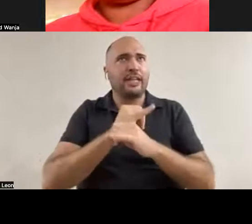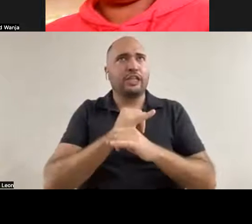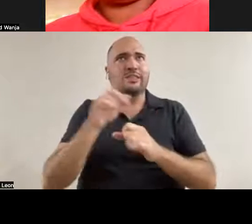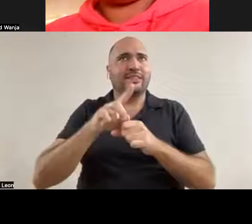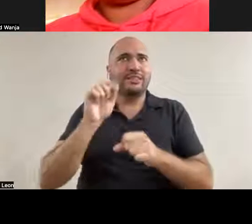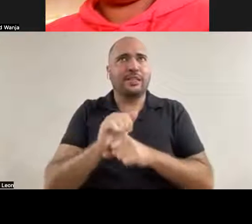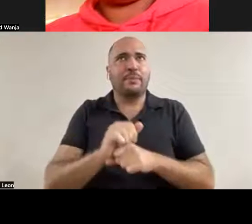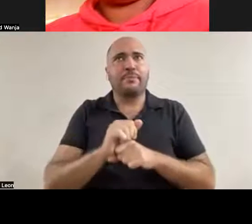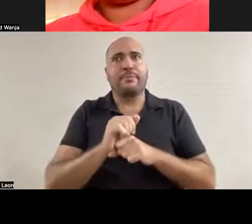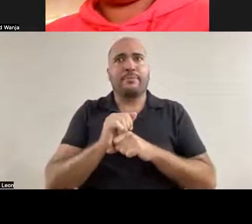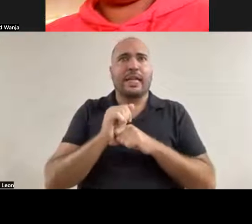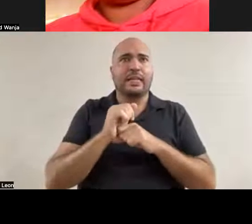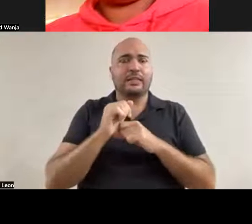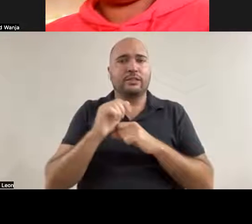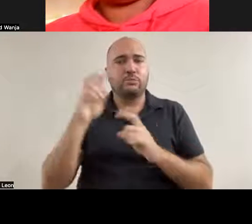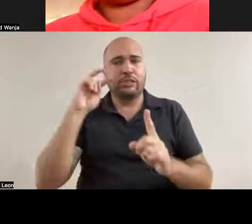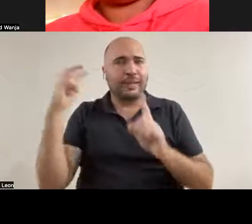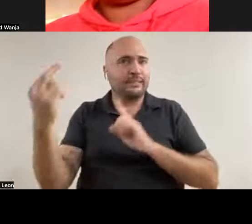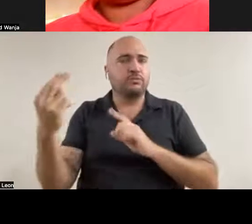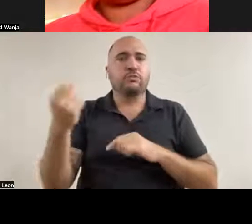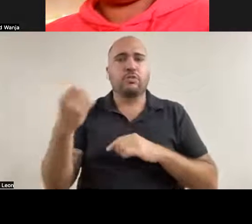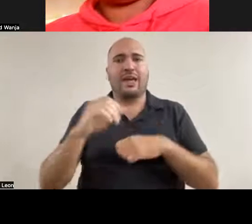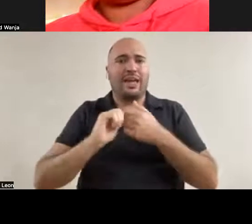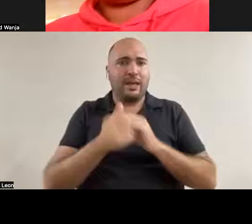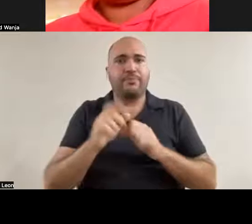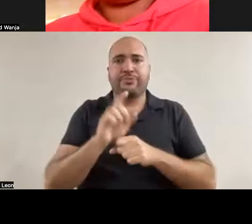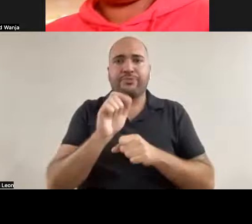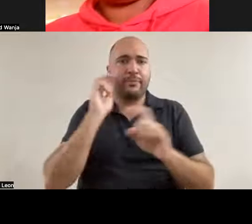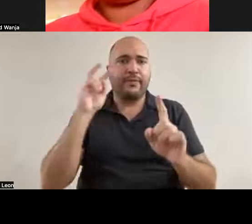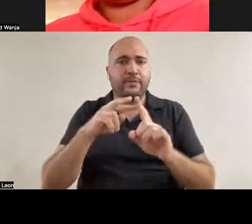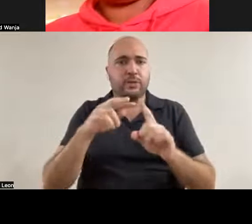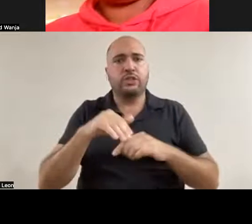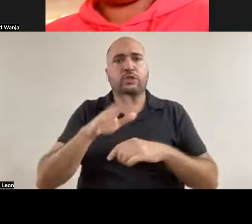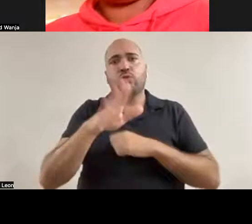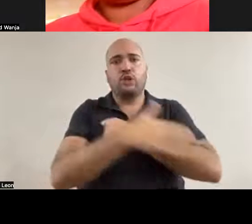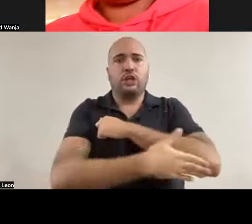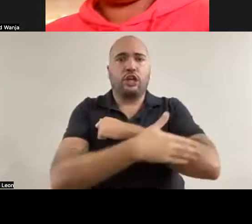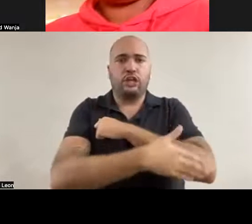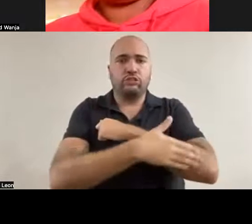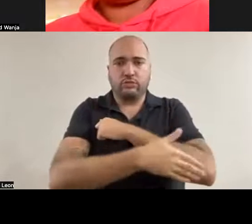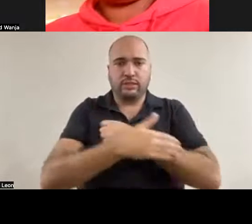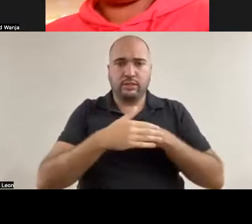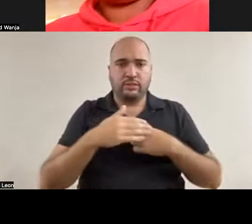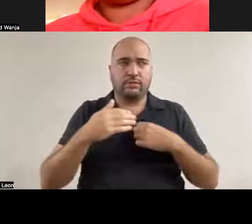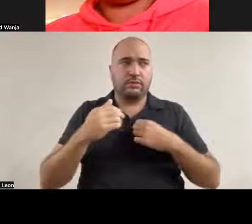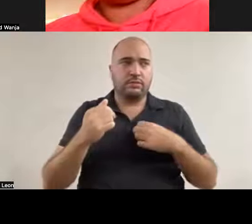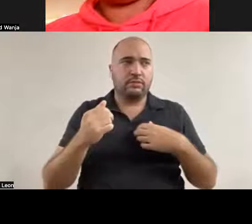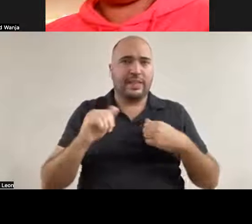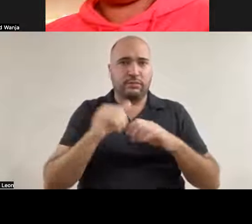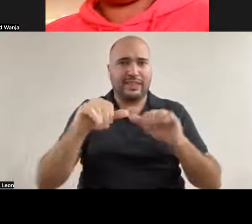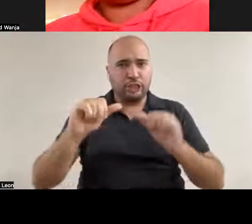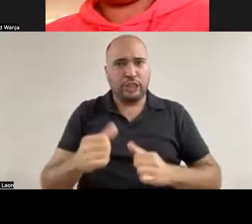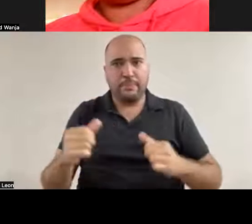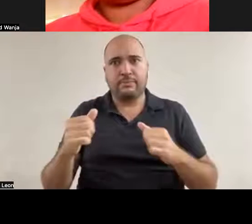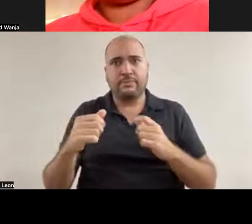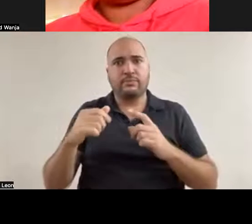disability advocacy. So how is disability viewed in your country, and how has that shaped you not